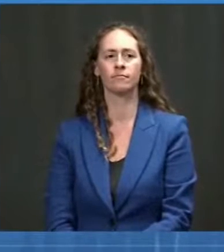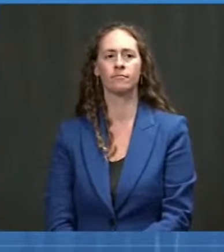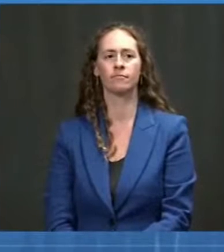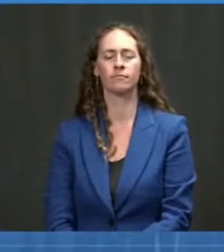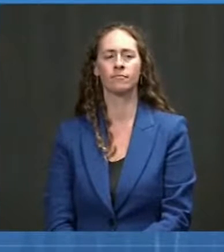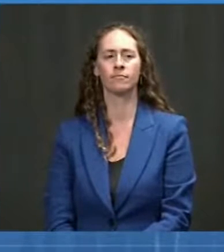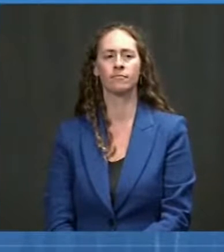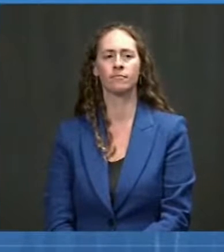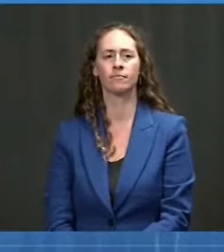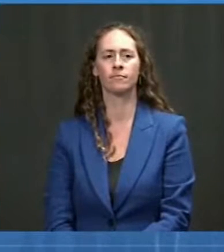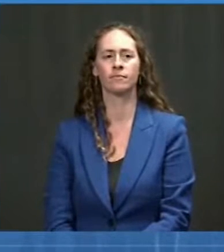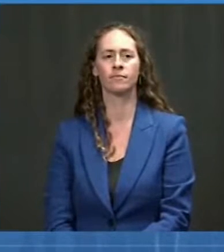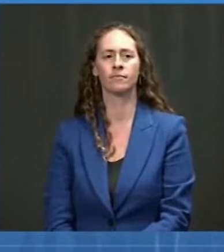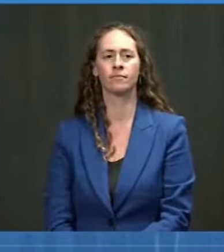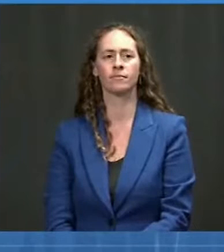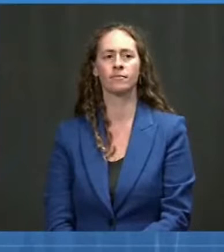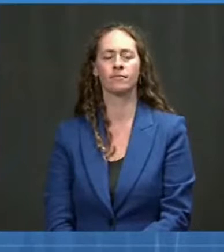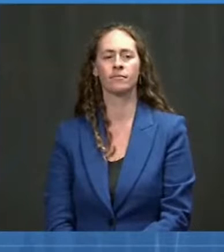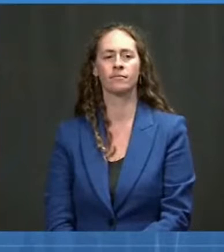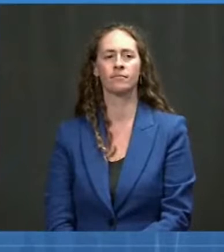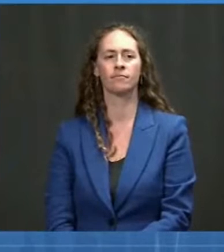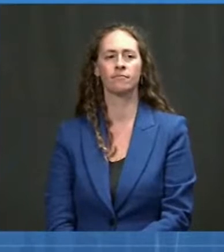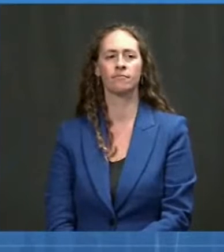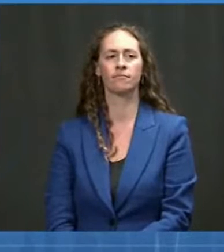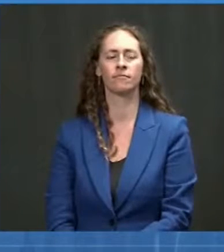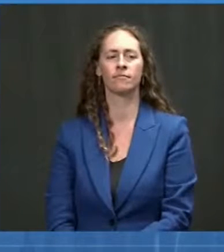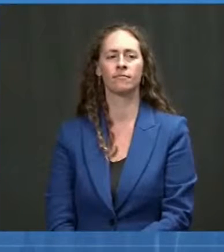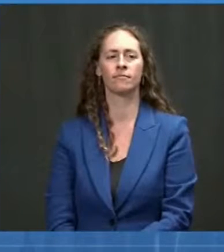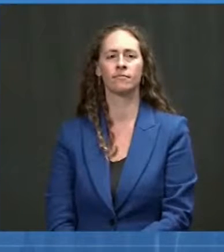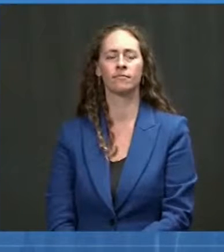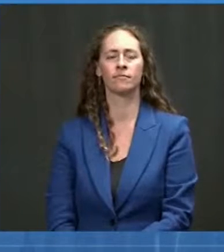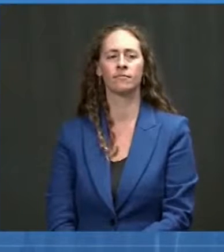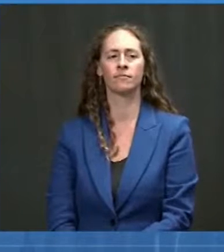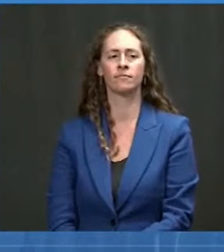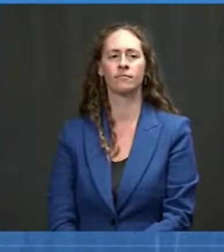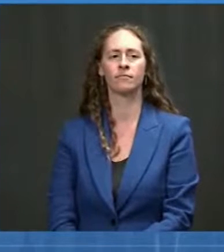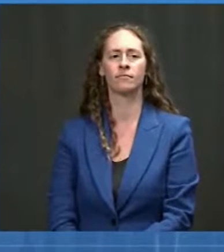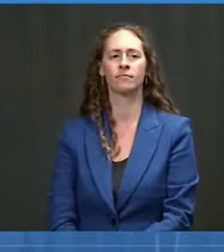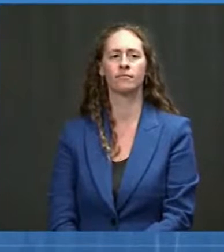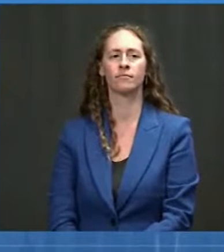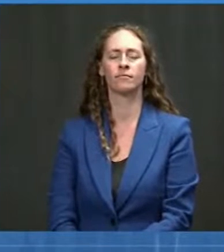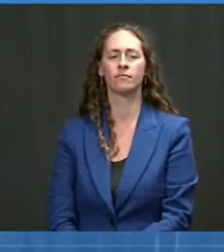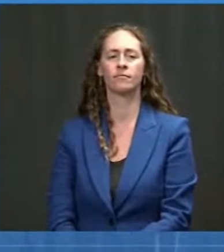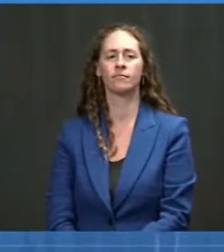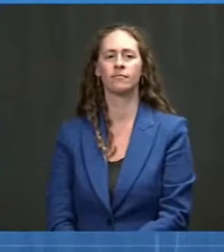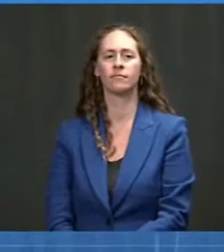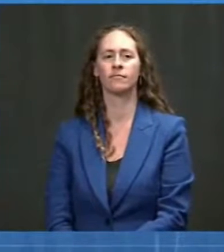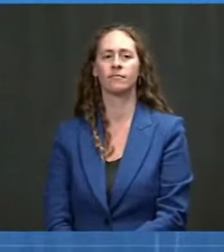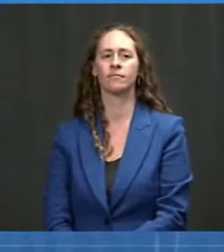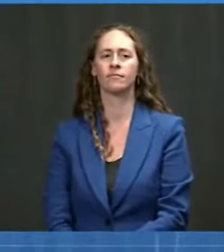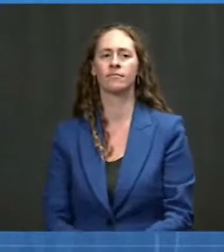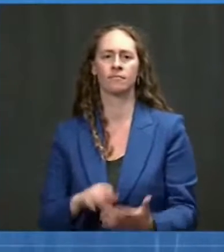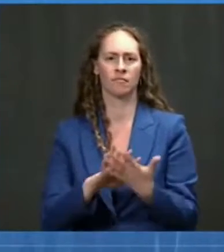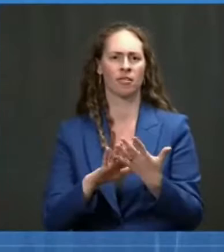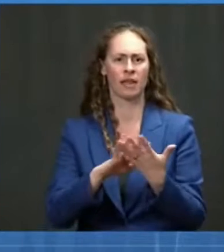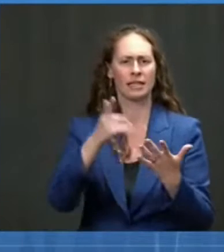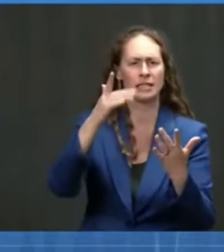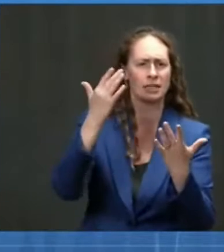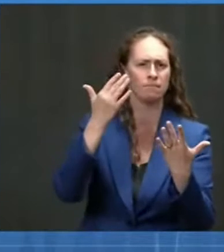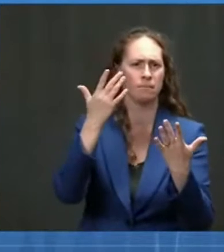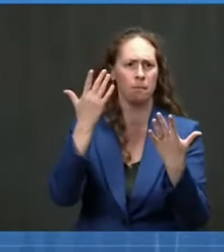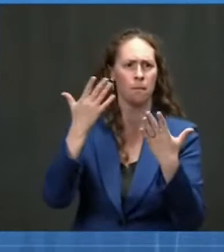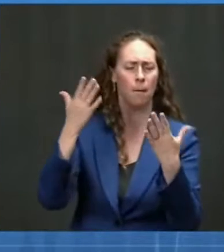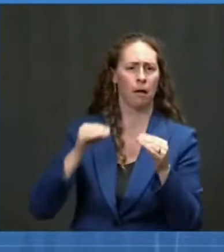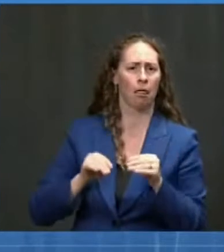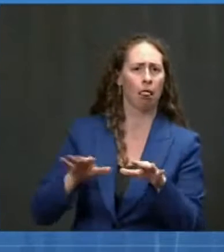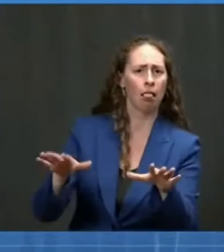of Delta because it's so highly contagious? Do you anticipate that boosters will help to slow the spread? Dr. Fauci, you want to